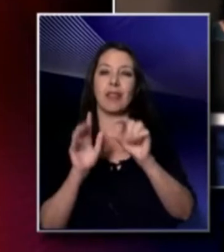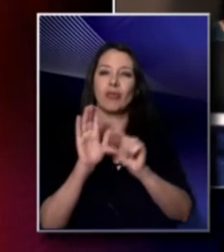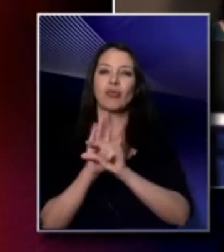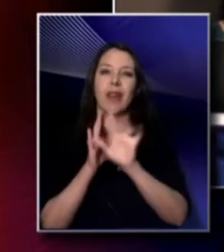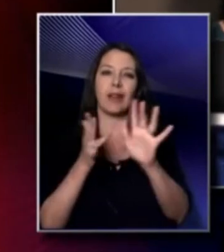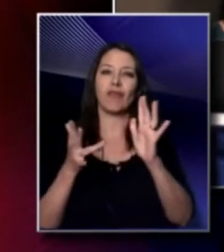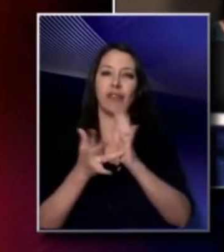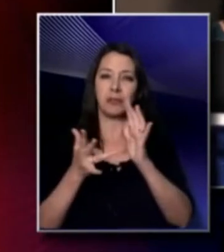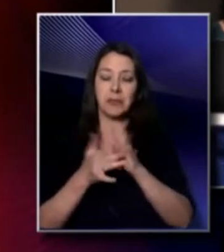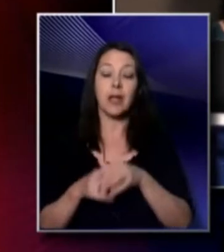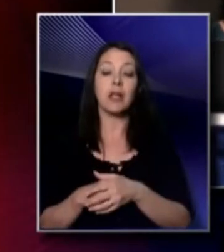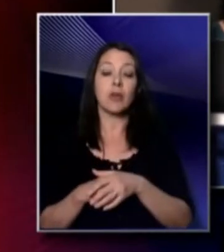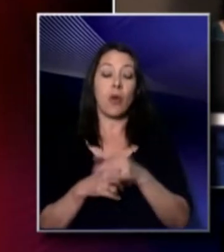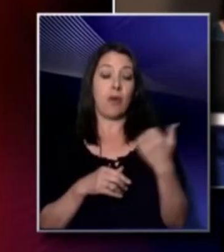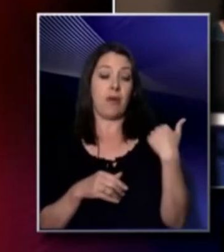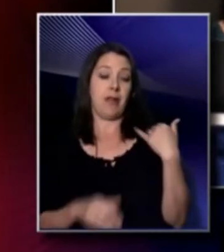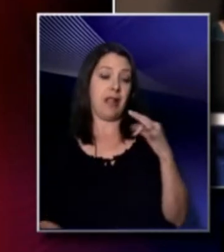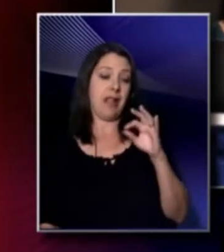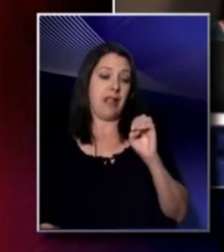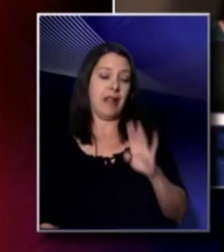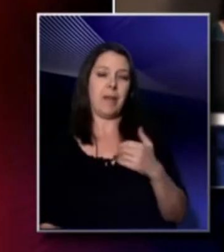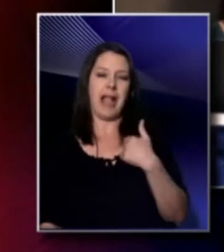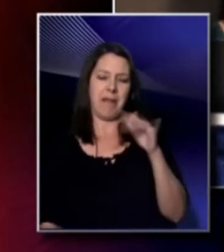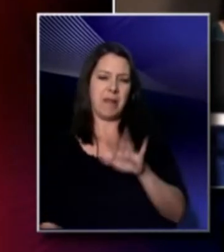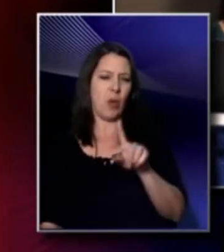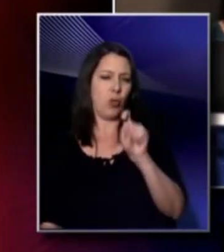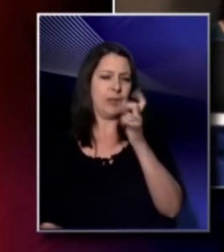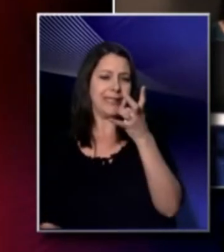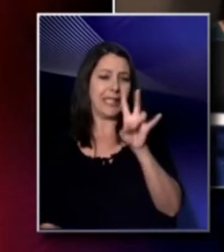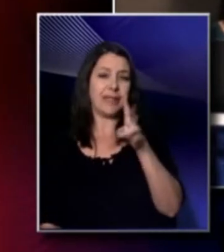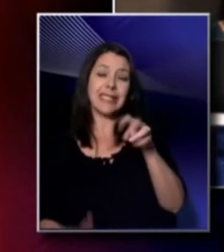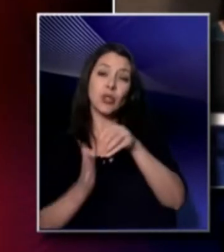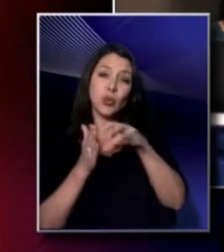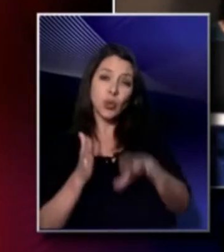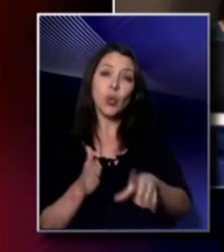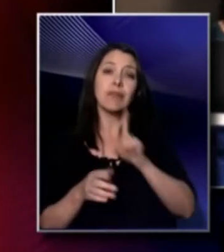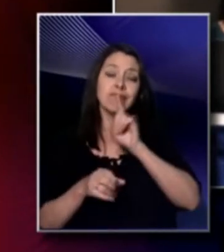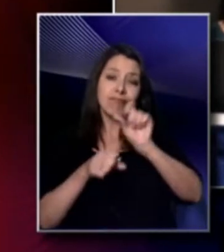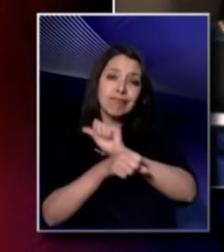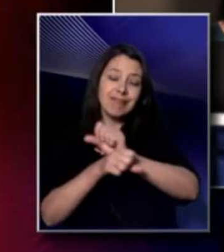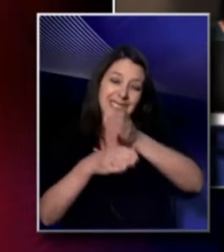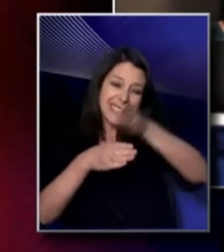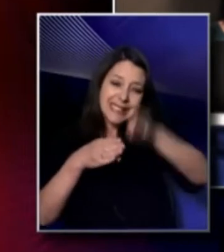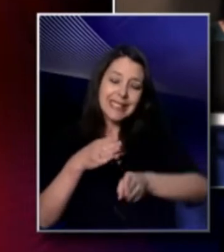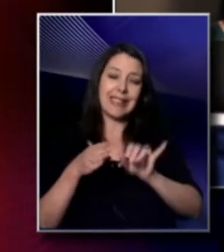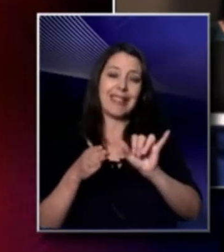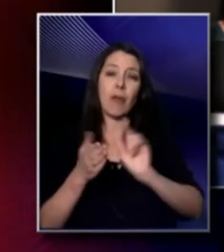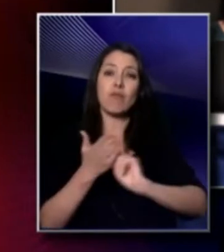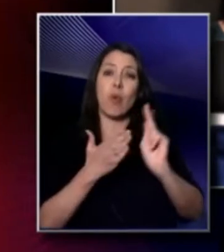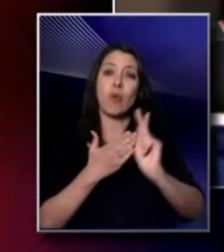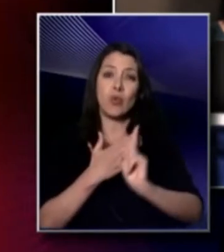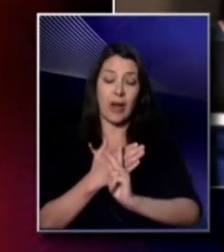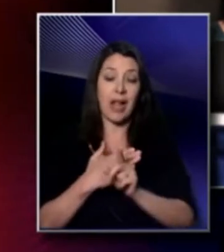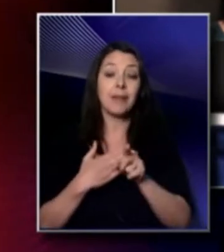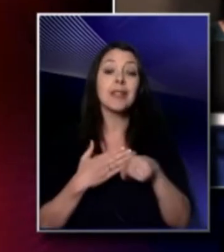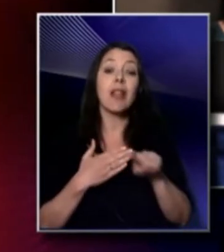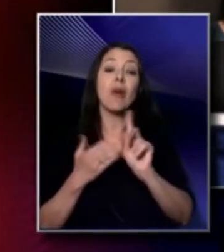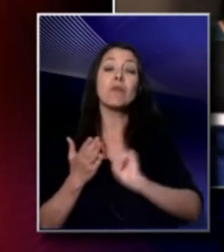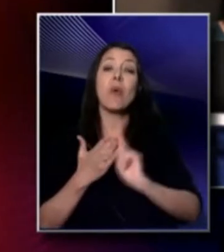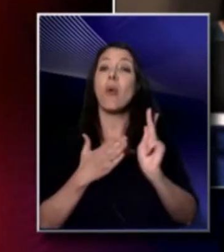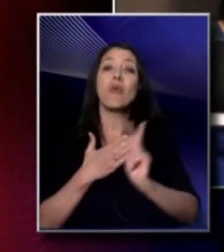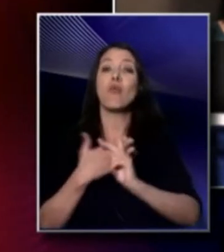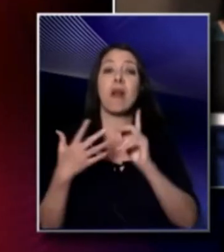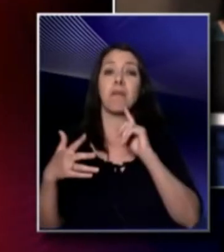end of February, we had 117 students complete actual programs. Some of the programs completed